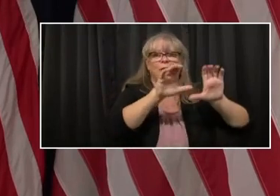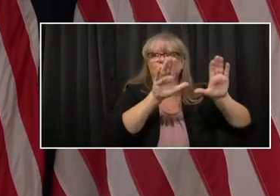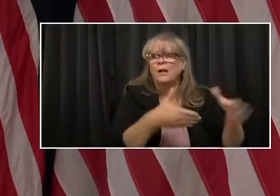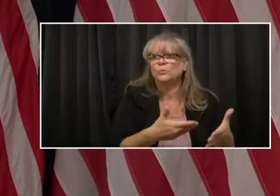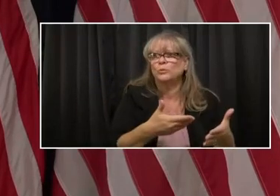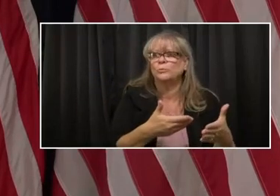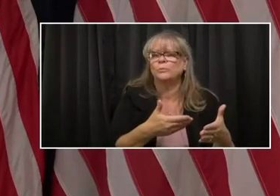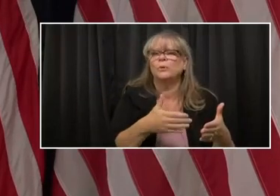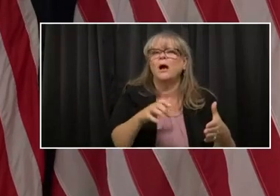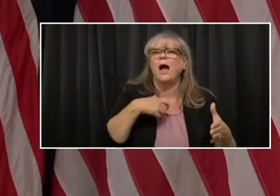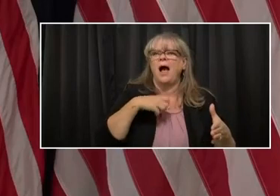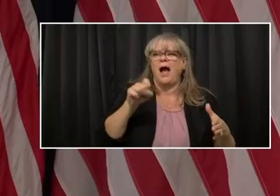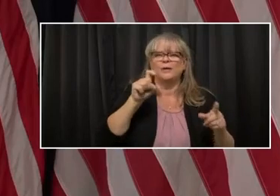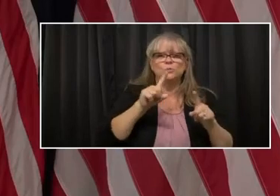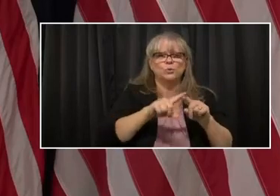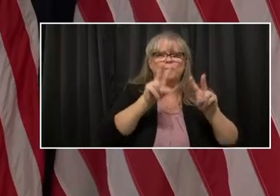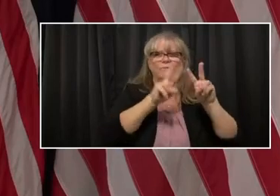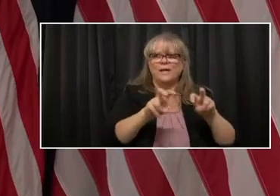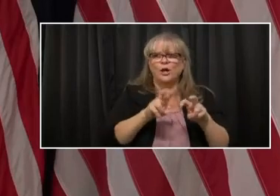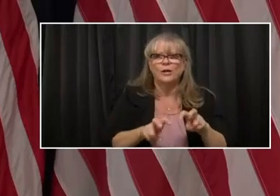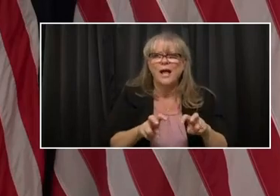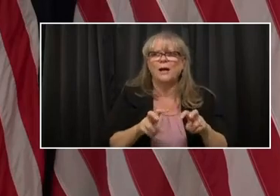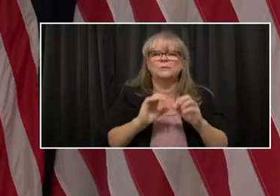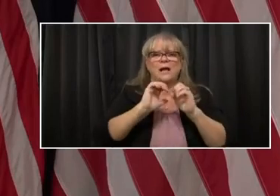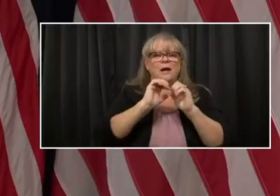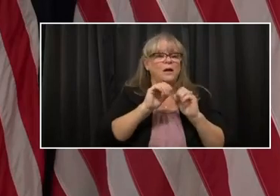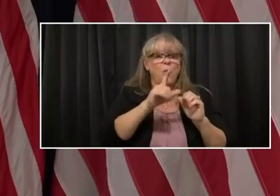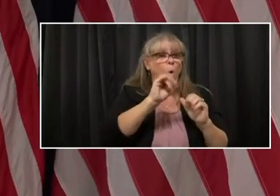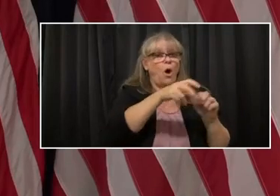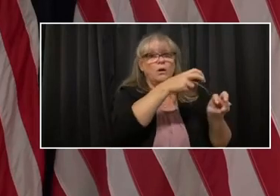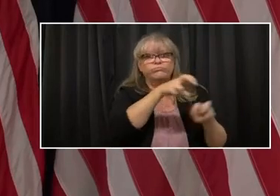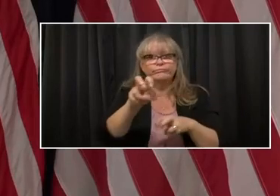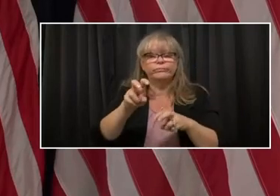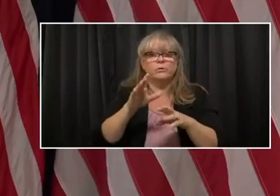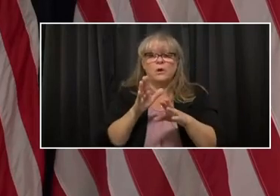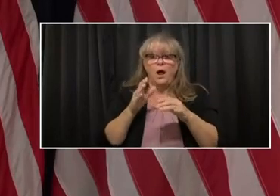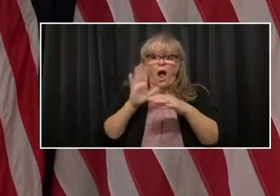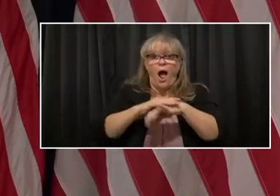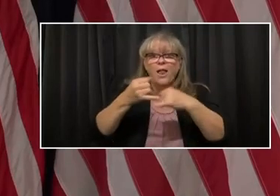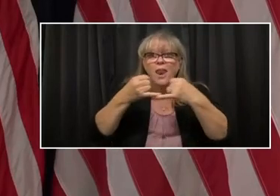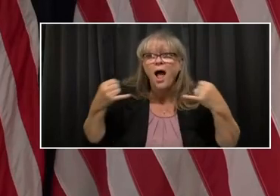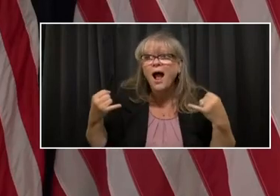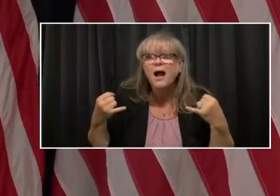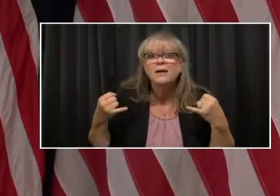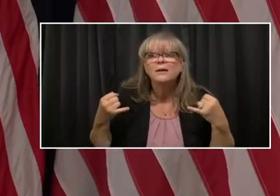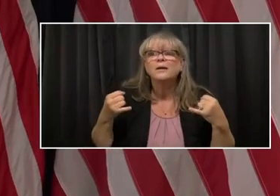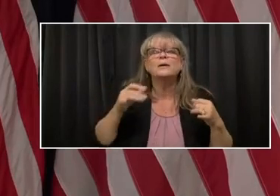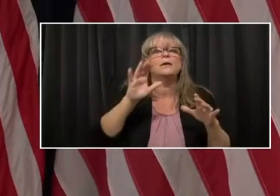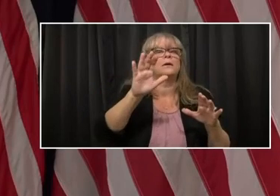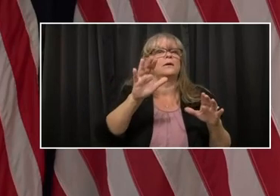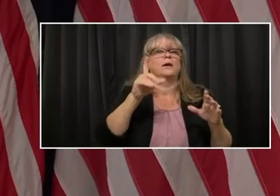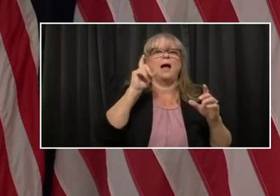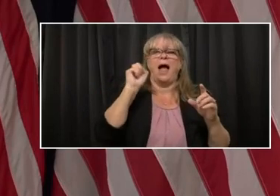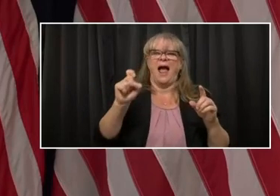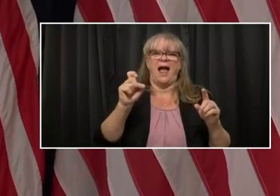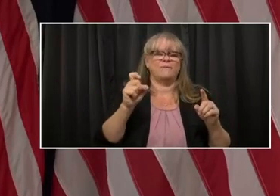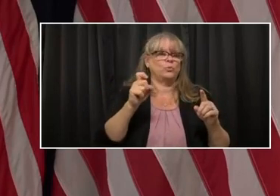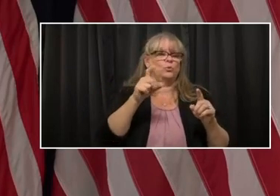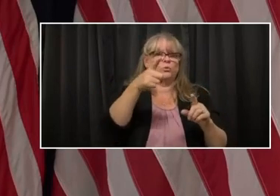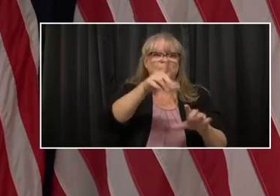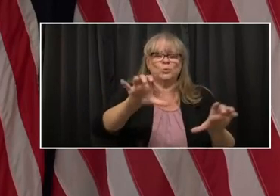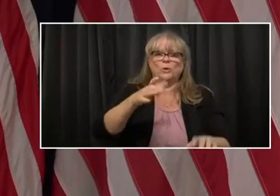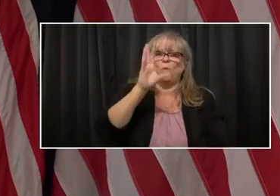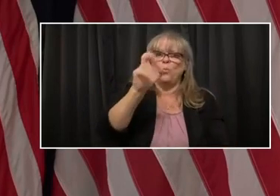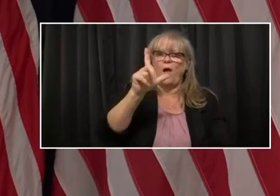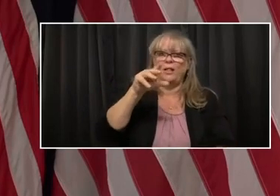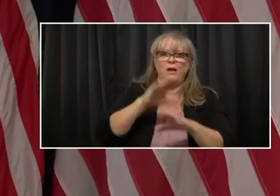have to, of course, continue the remote education and do the very best that they can with that. And we've encouraged those districts that